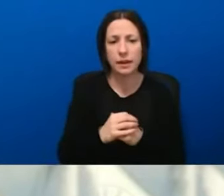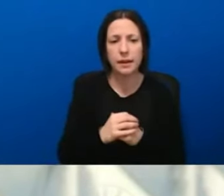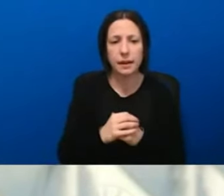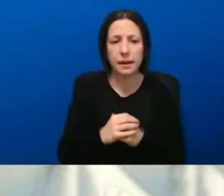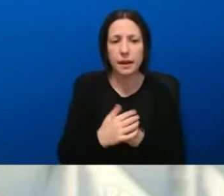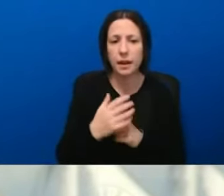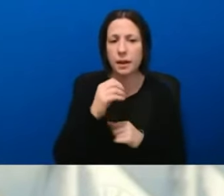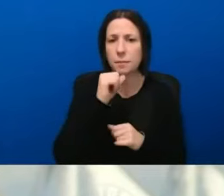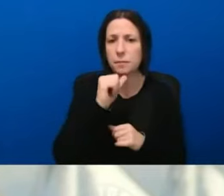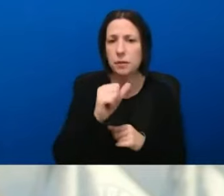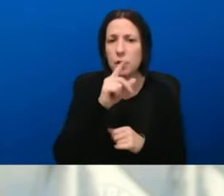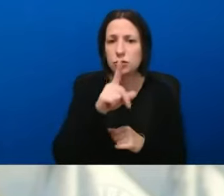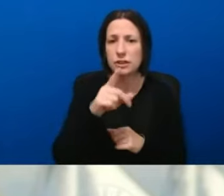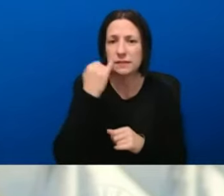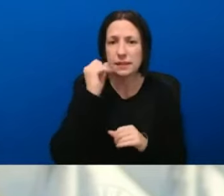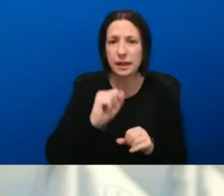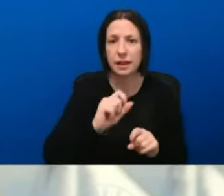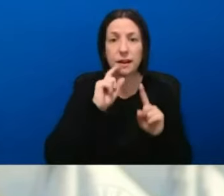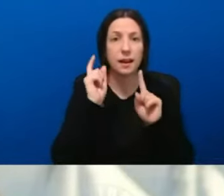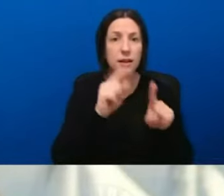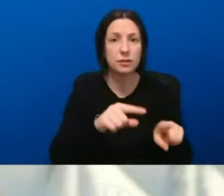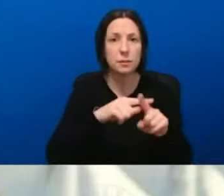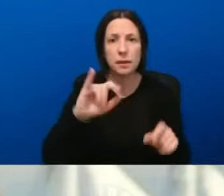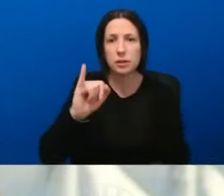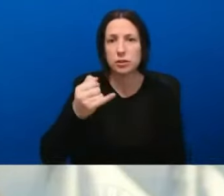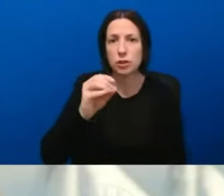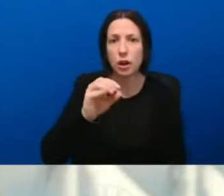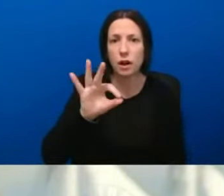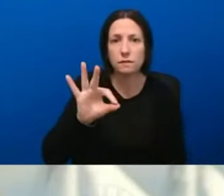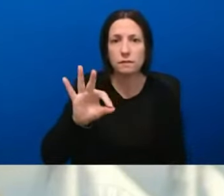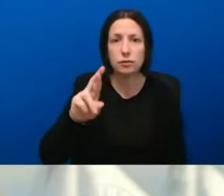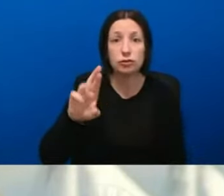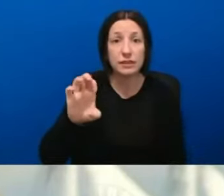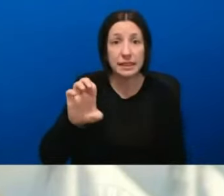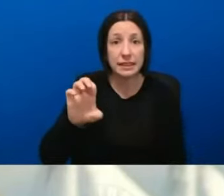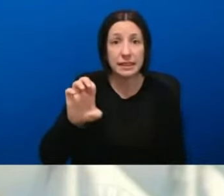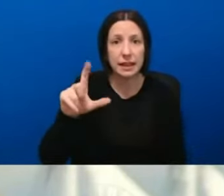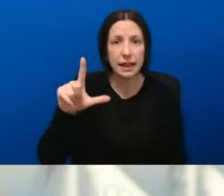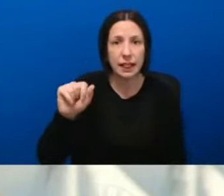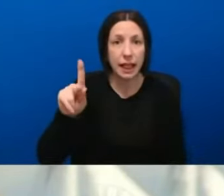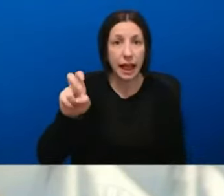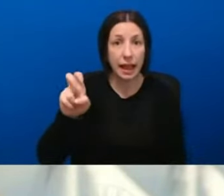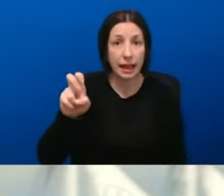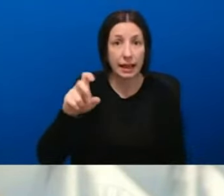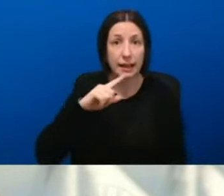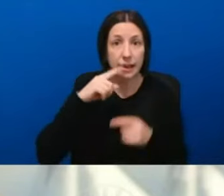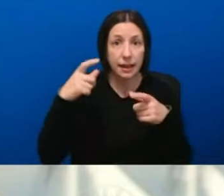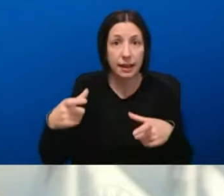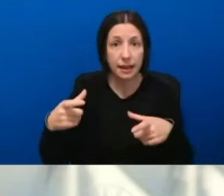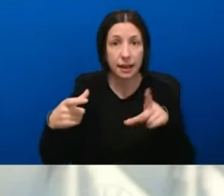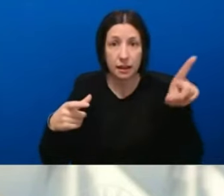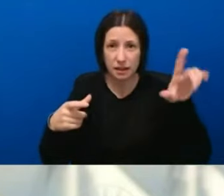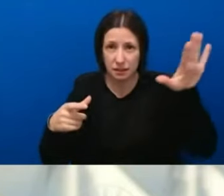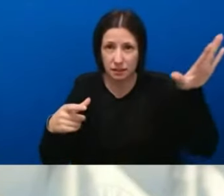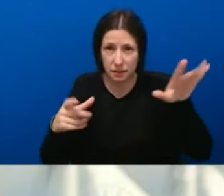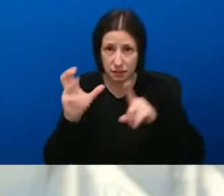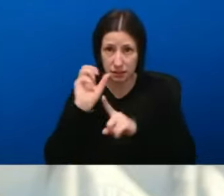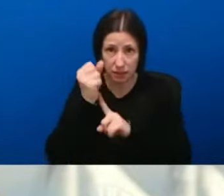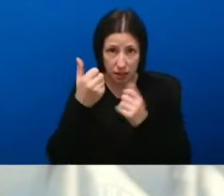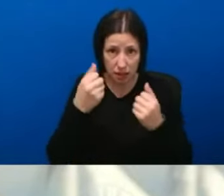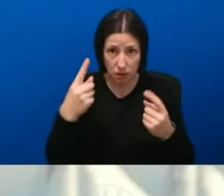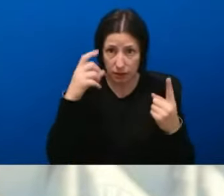Okay. I'm not sure if this can be answered then. It's about the Joffrey Lake situation. Is anyone able